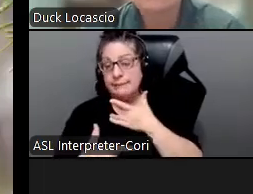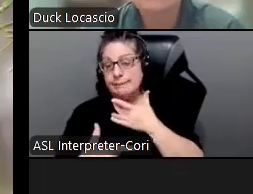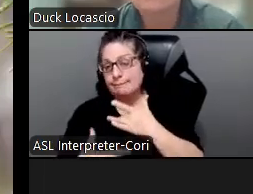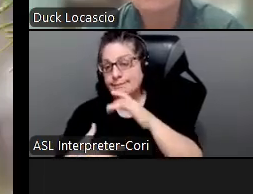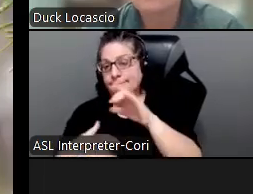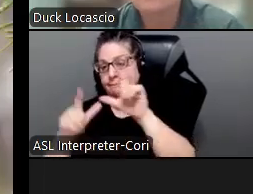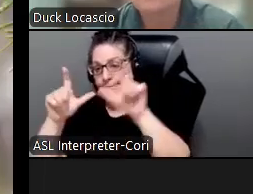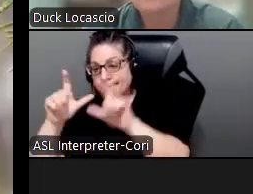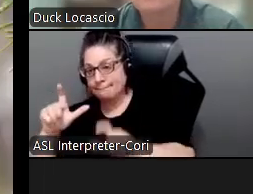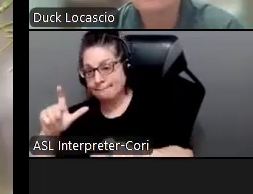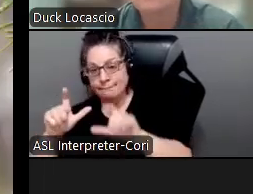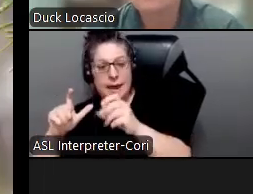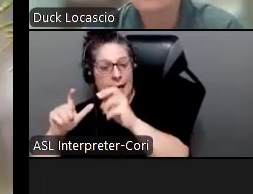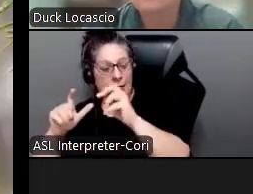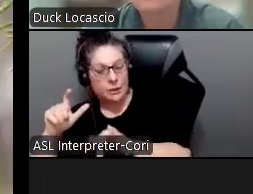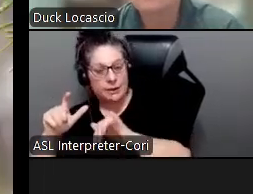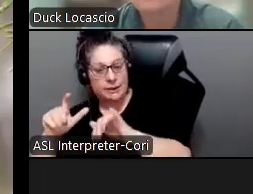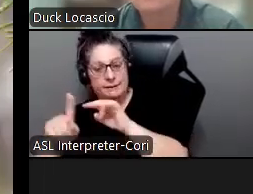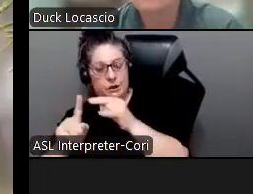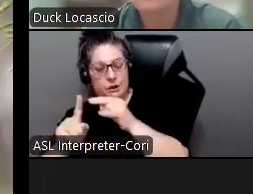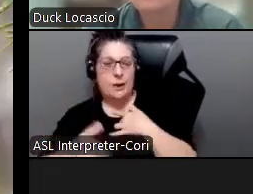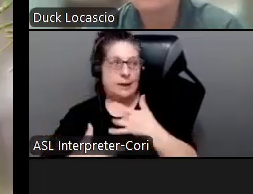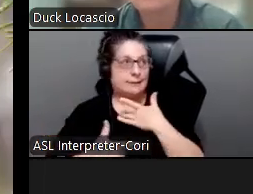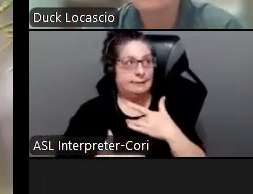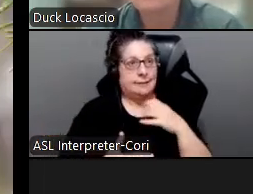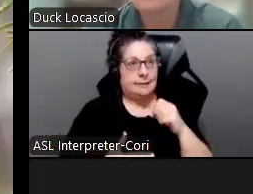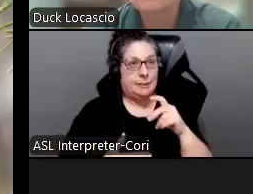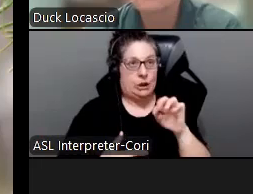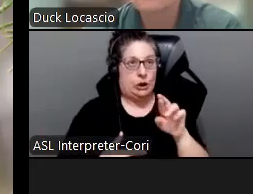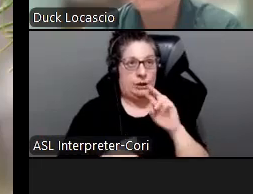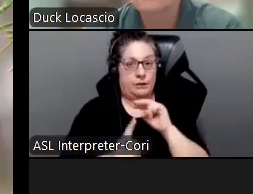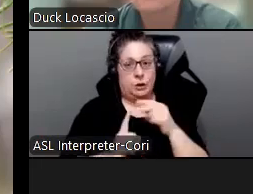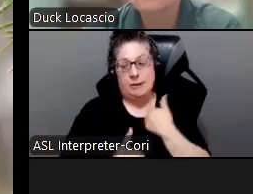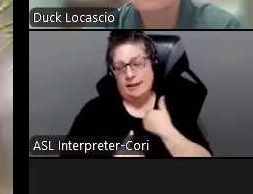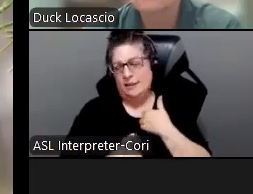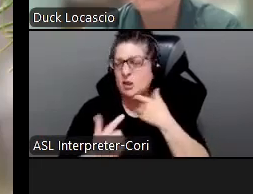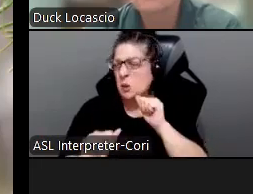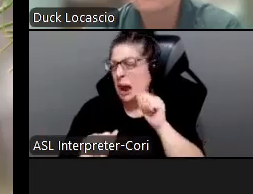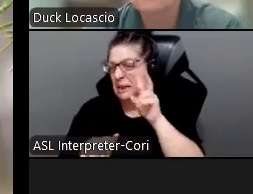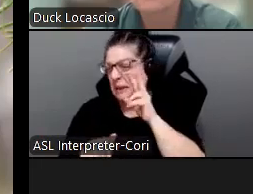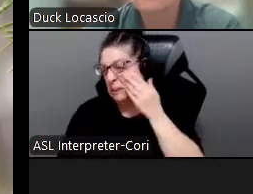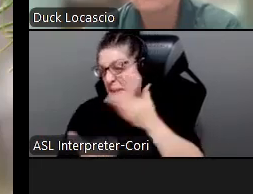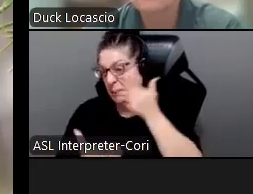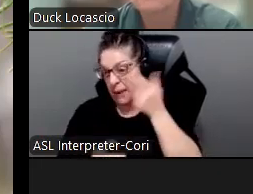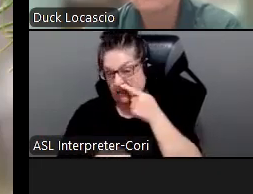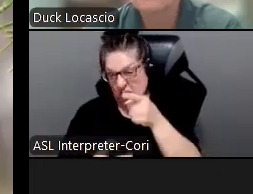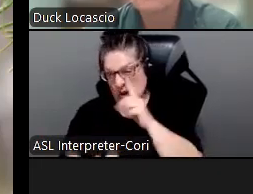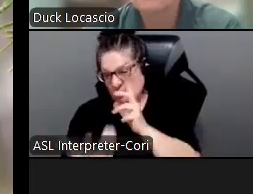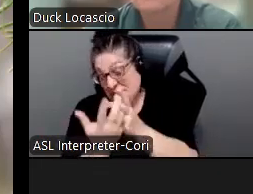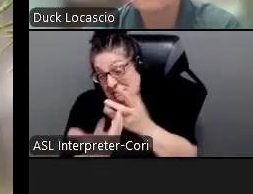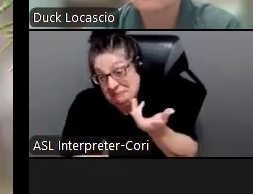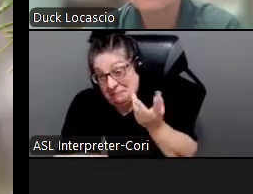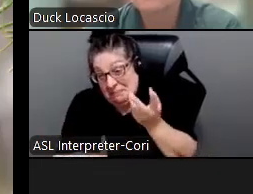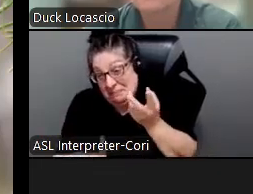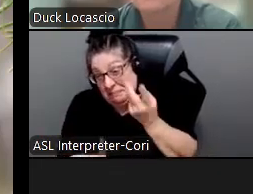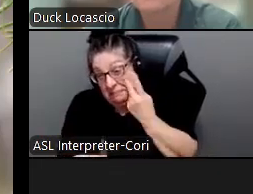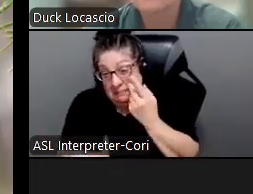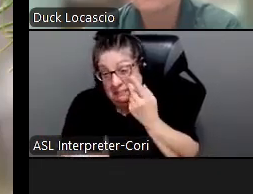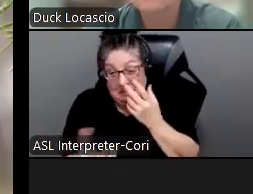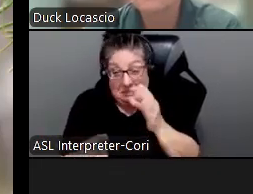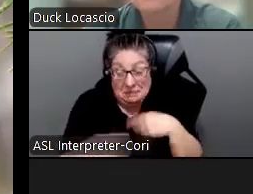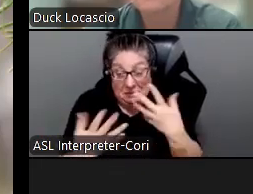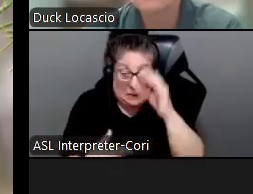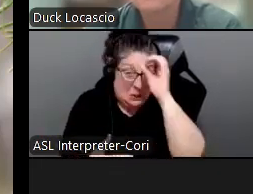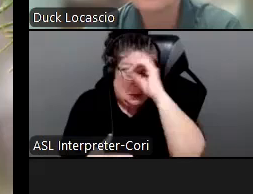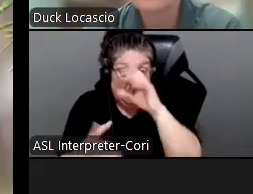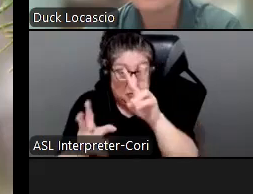but I've been using the speaker view myself, so give it a shot. Maybe it's better. Who knows? Opinions in the chat.